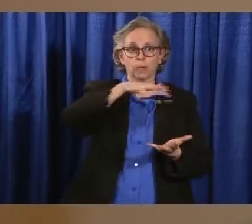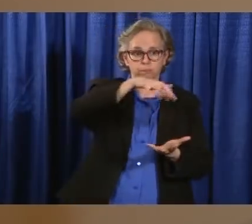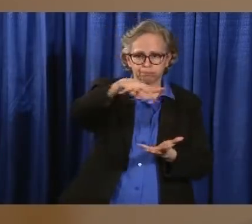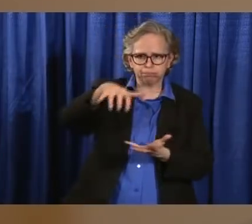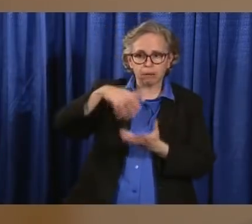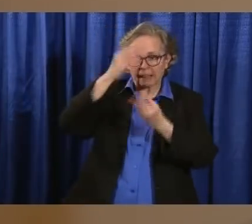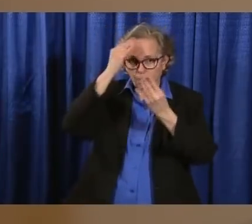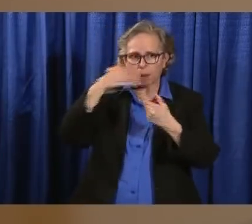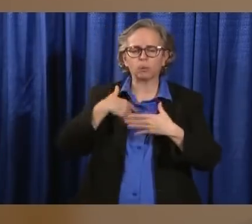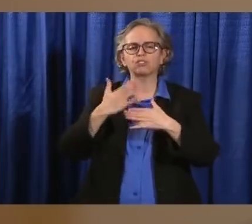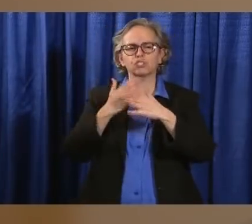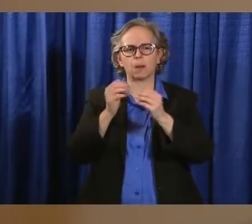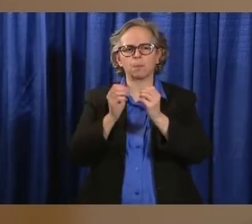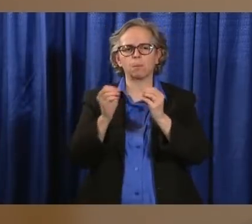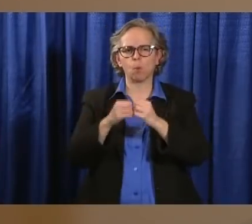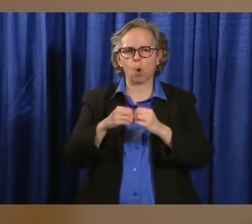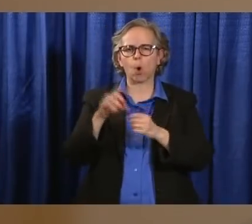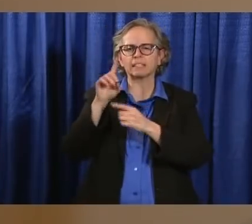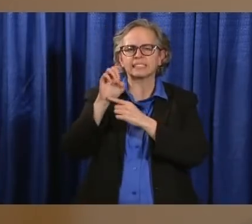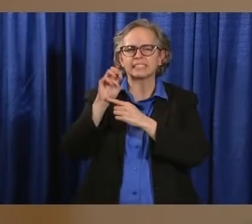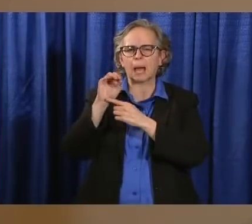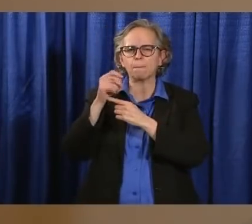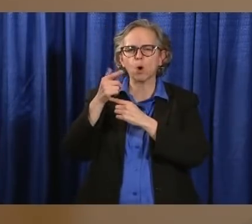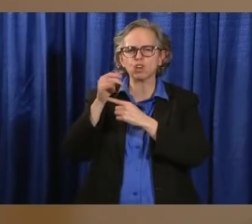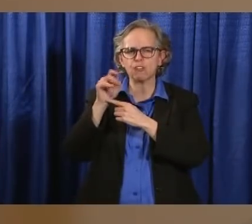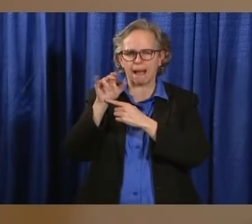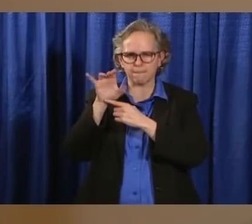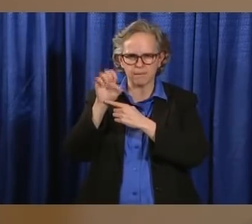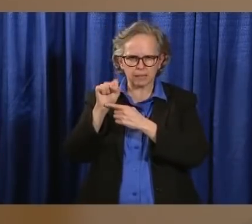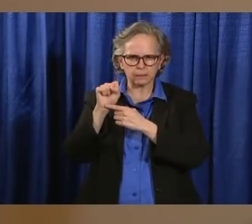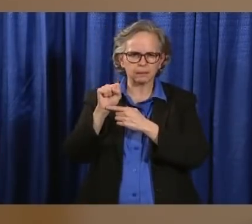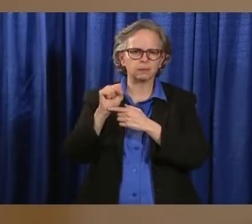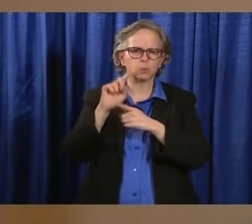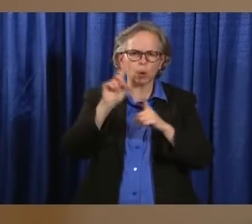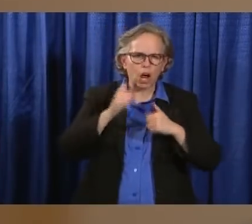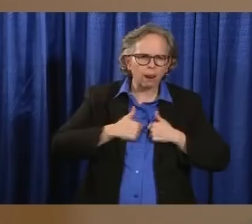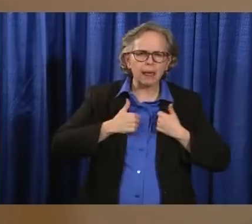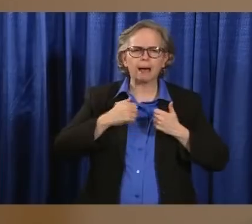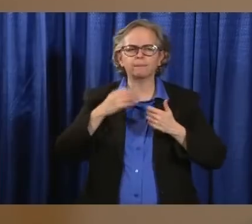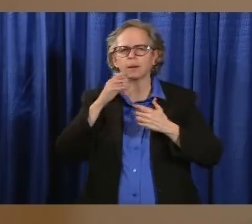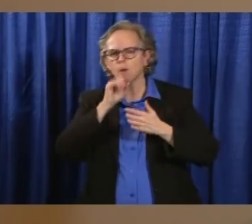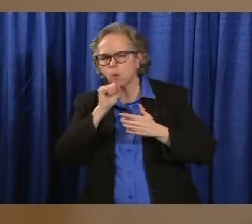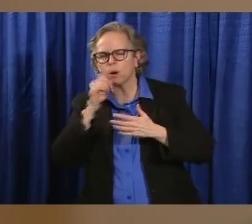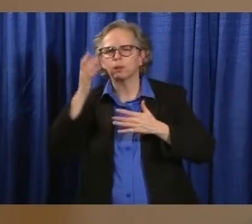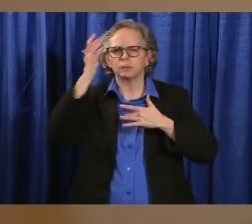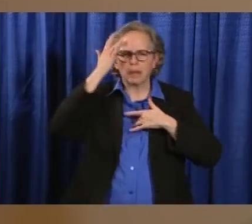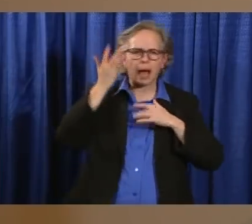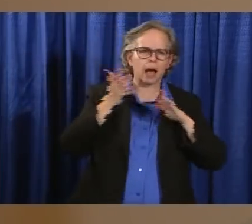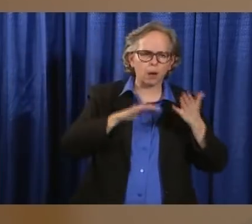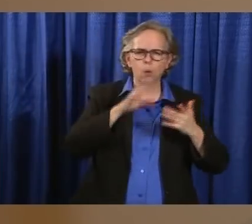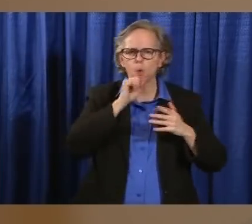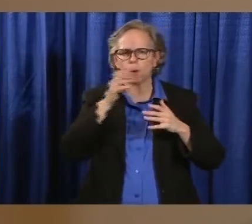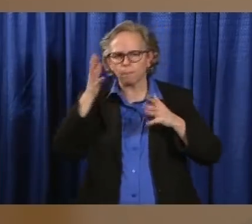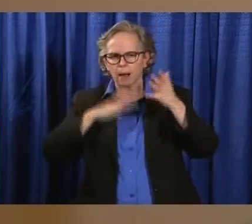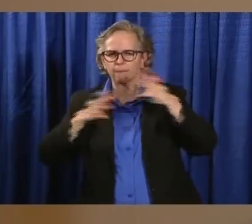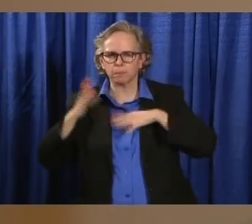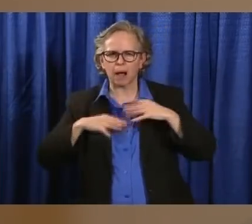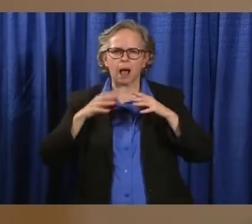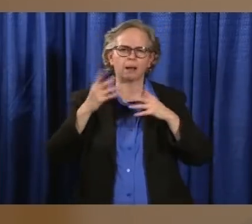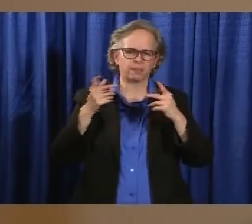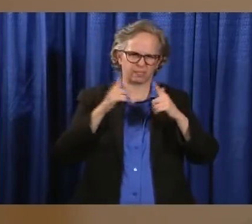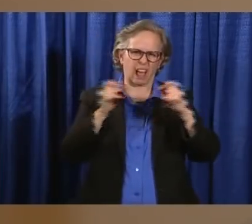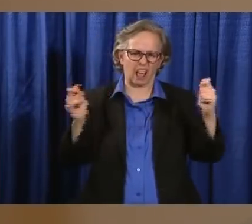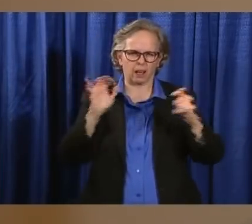who dies and who doesn't, who's sick and who doesn't. The only information, I read the New York Times article just earlier today